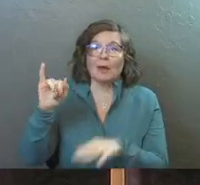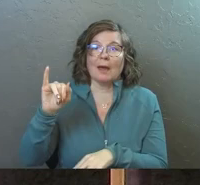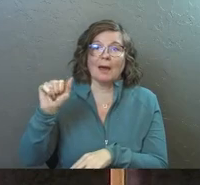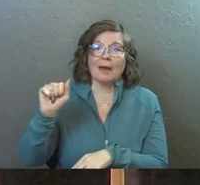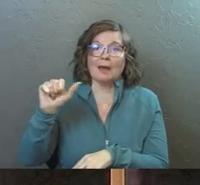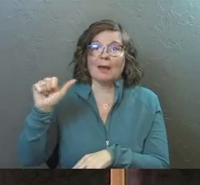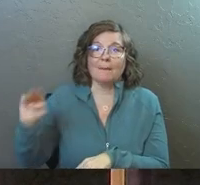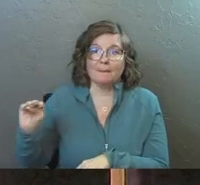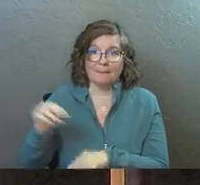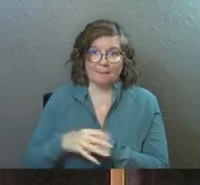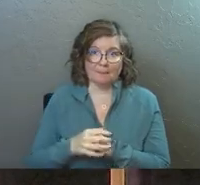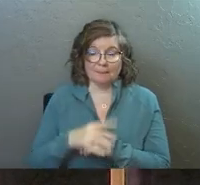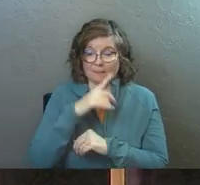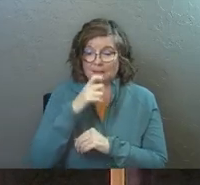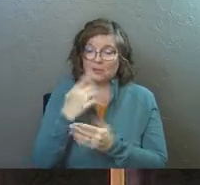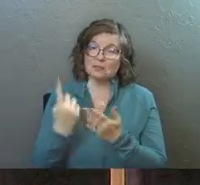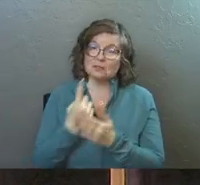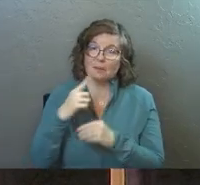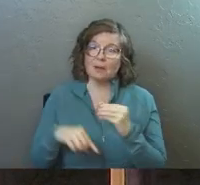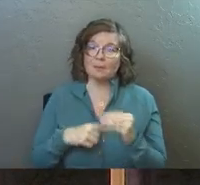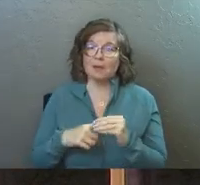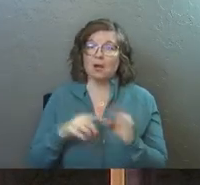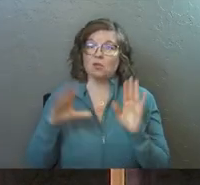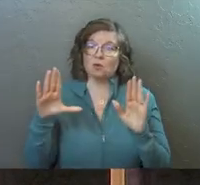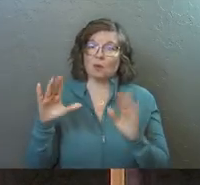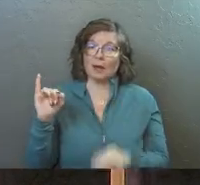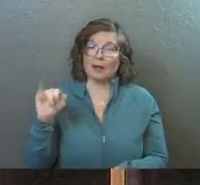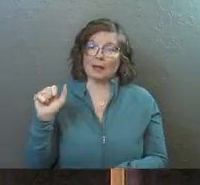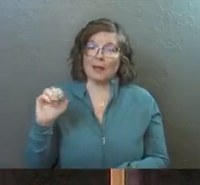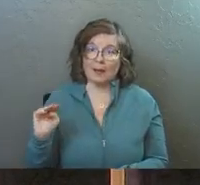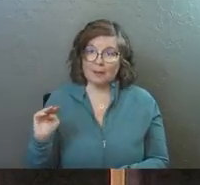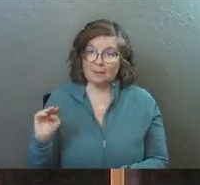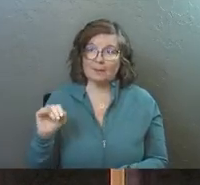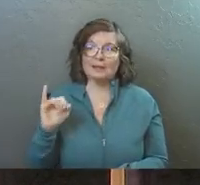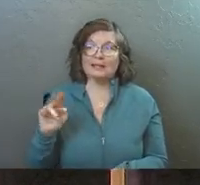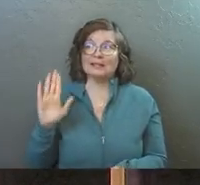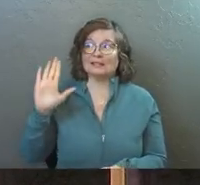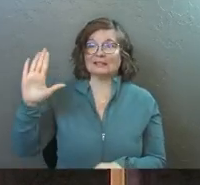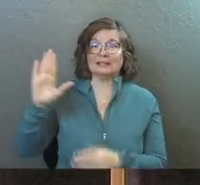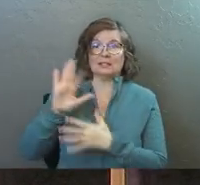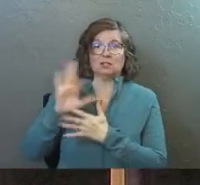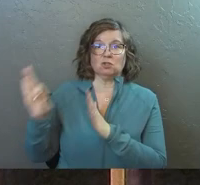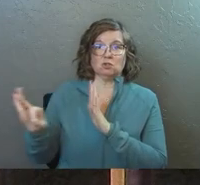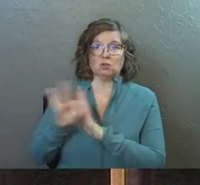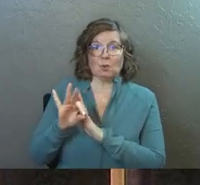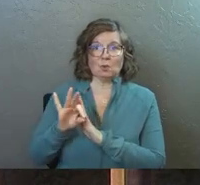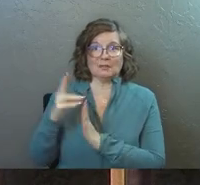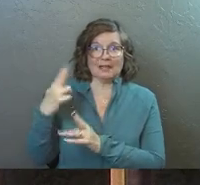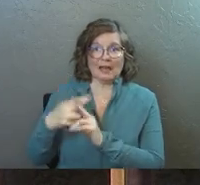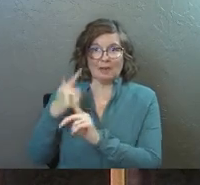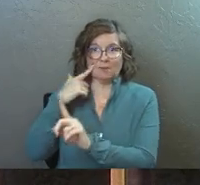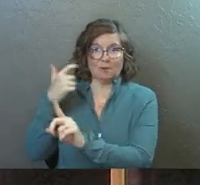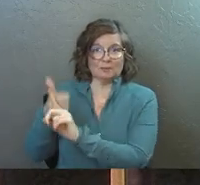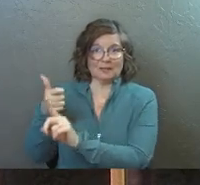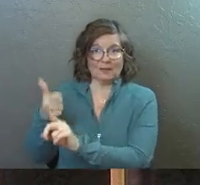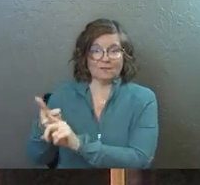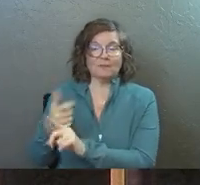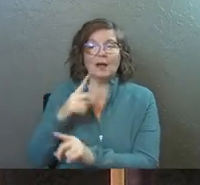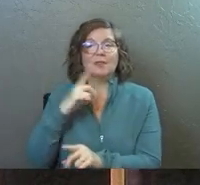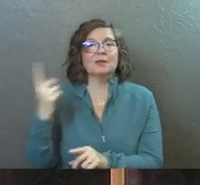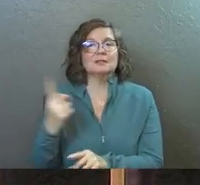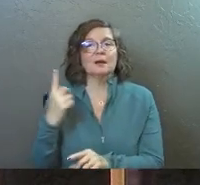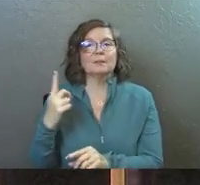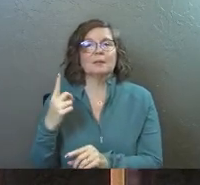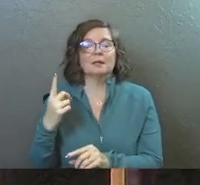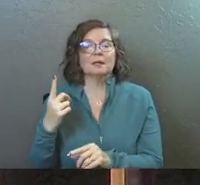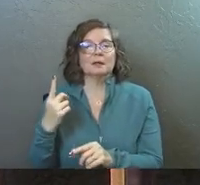am. Because there's something about the great I am. It's his chosen name for himself. And there's